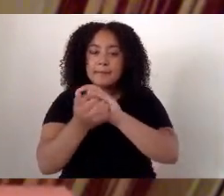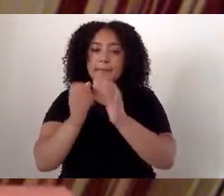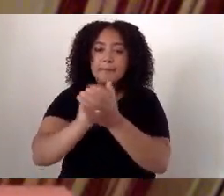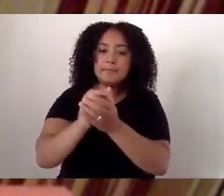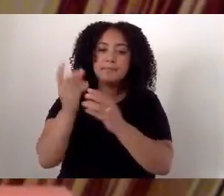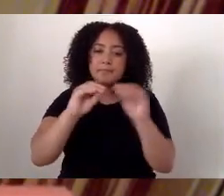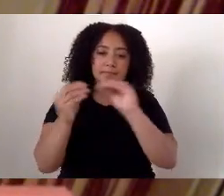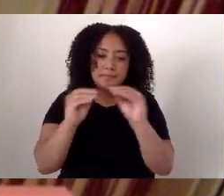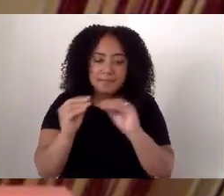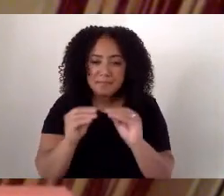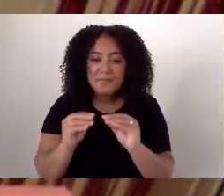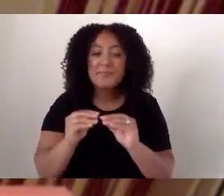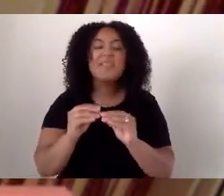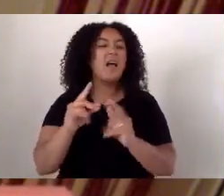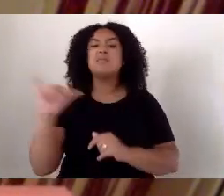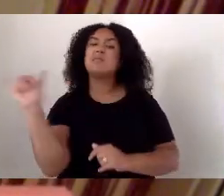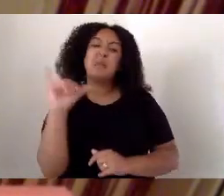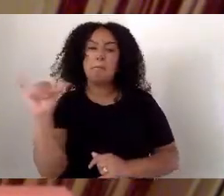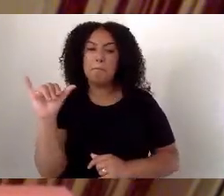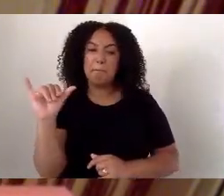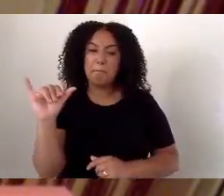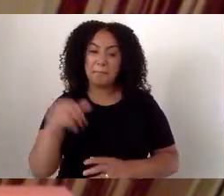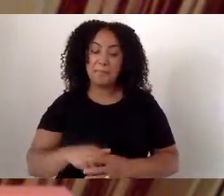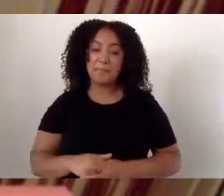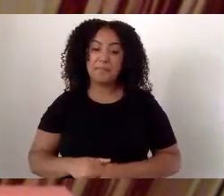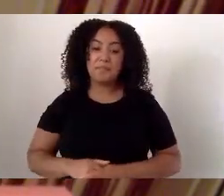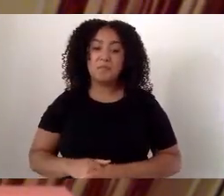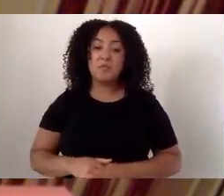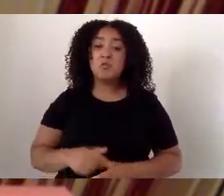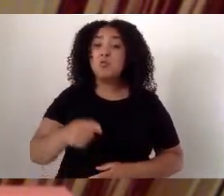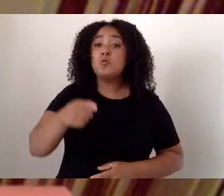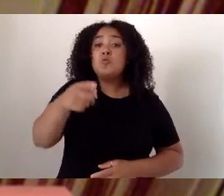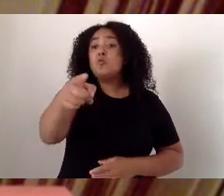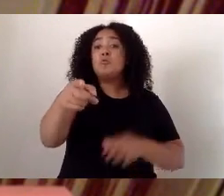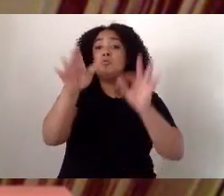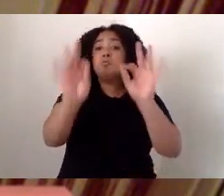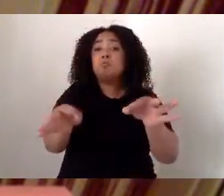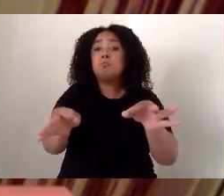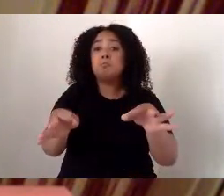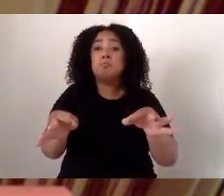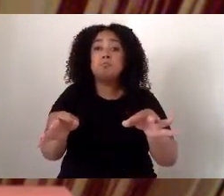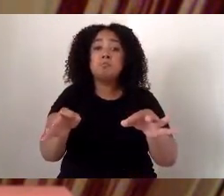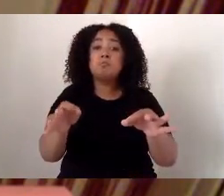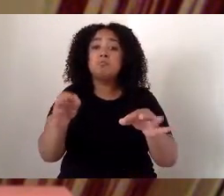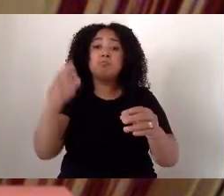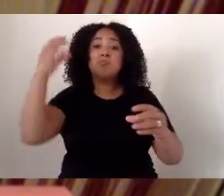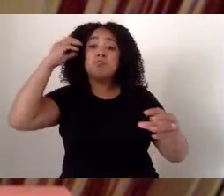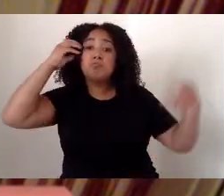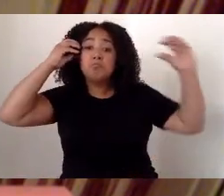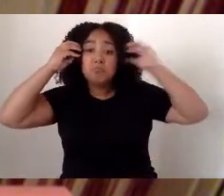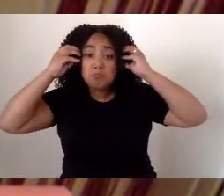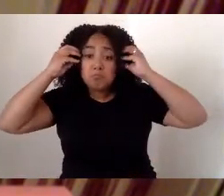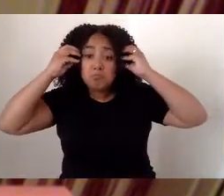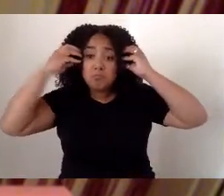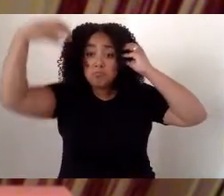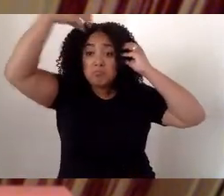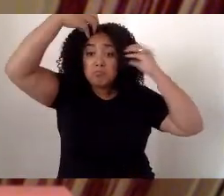So you can place your eyes wherever you want. I'm just going to stick them on right here. Anywhere works.